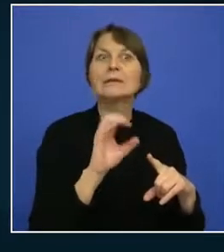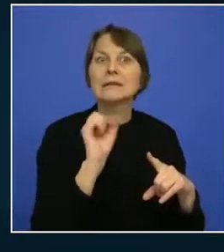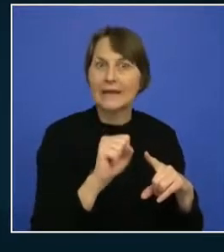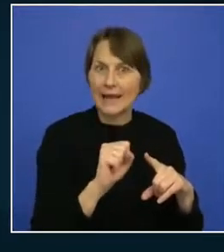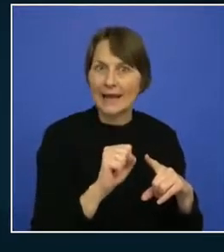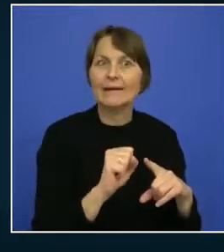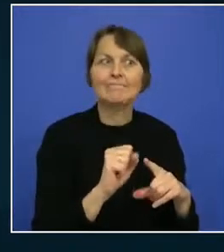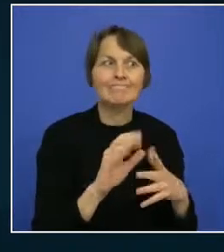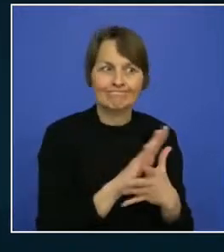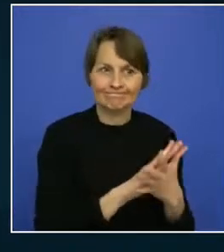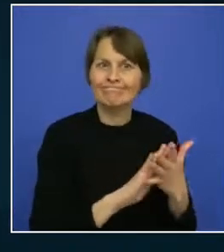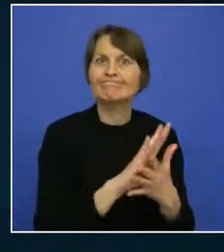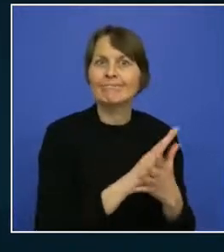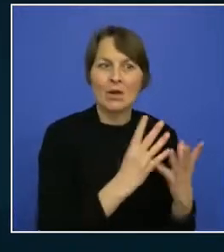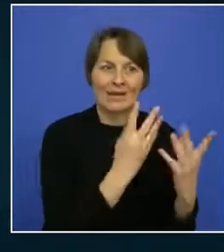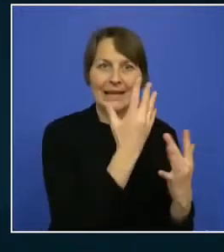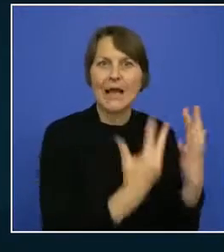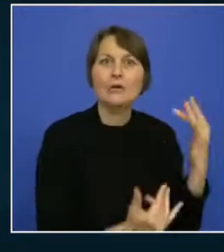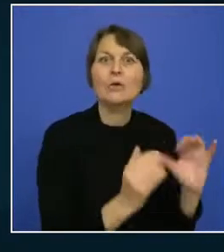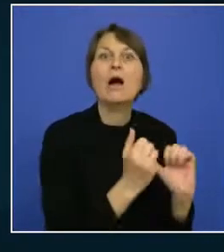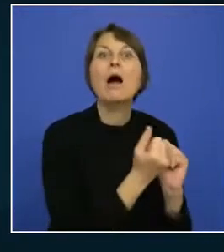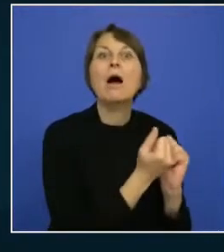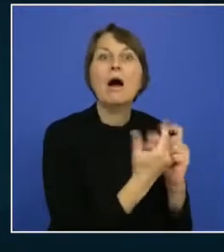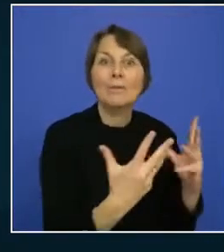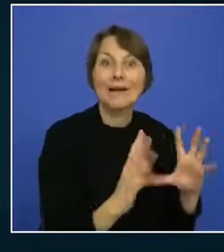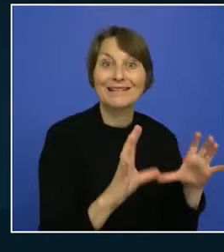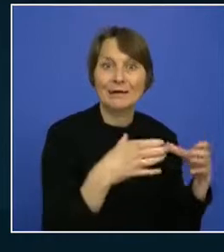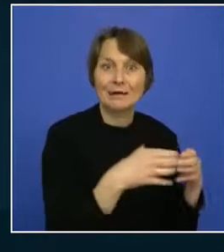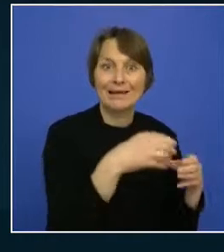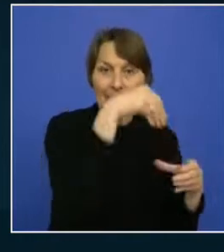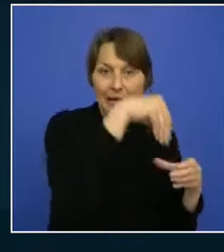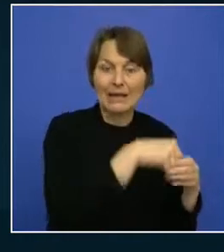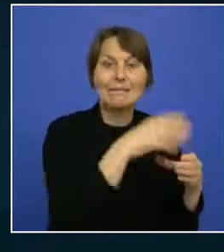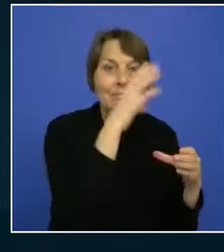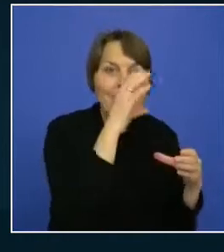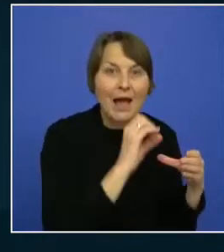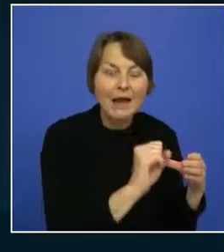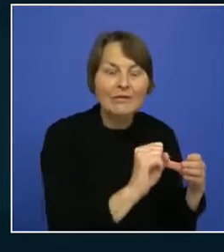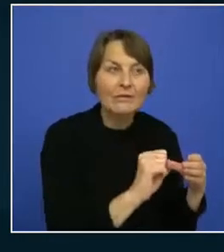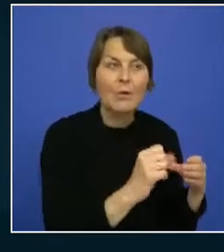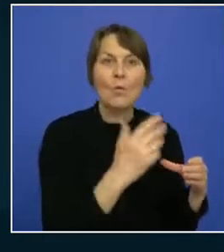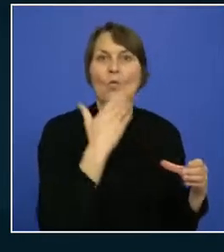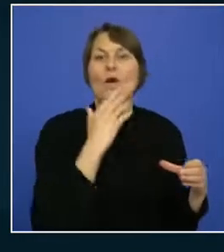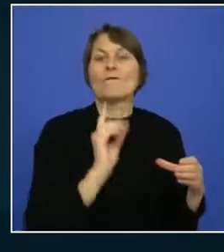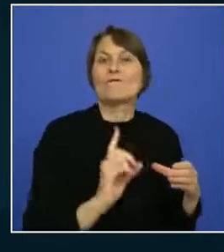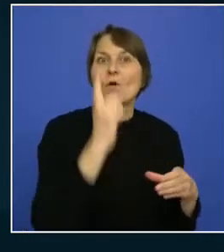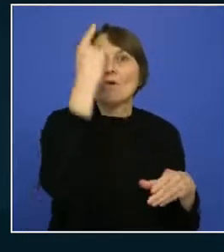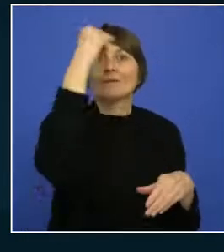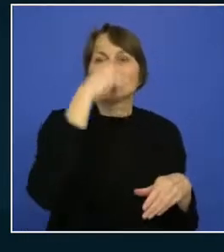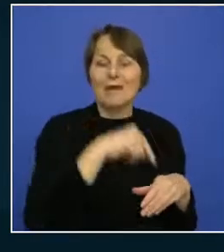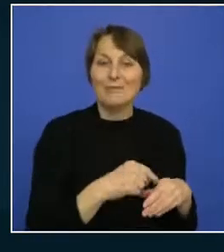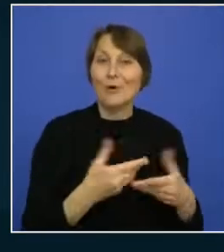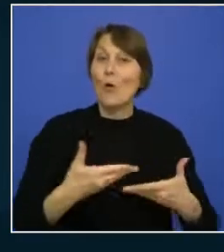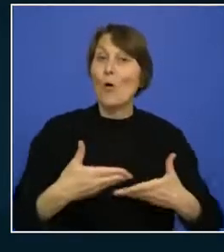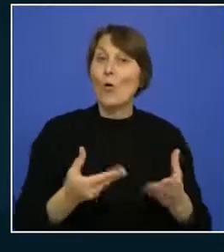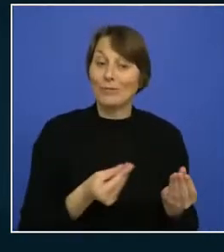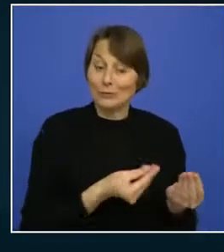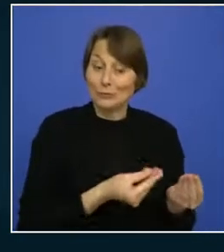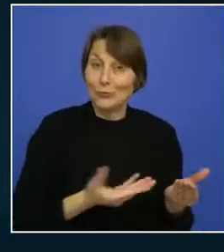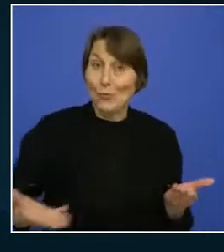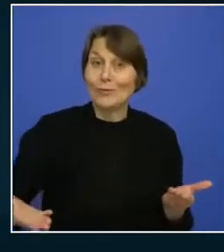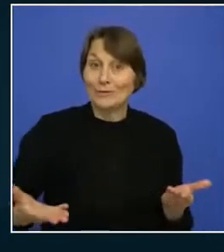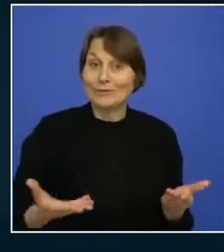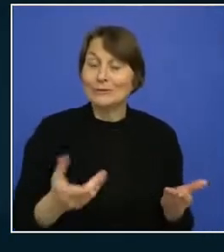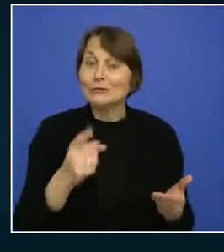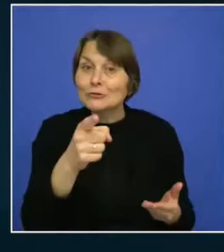count elephants for the first time and put it out on open source. So for the section of the scientific community that's